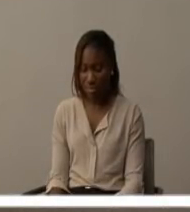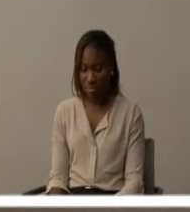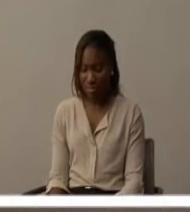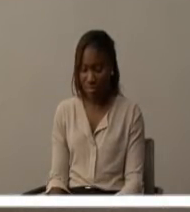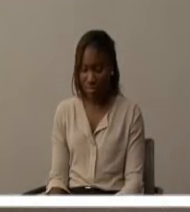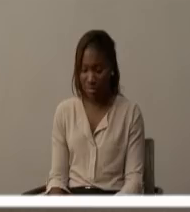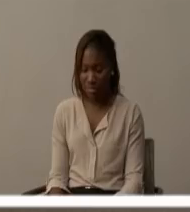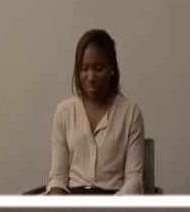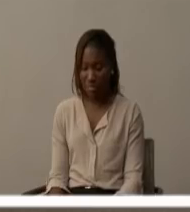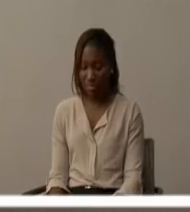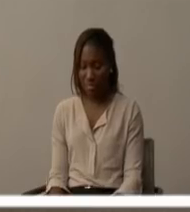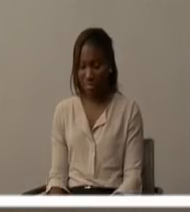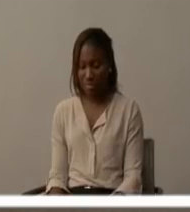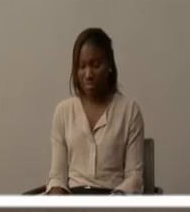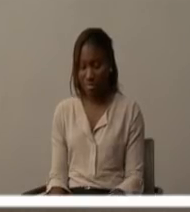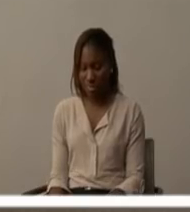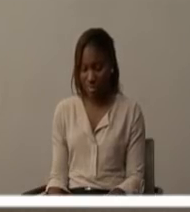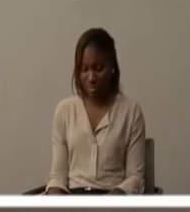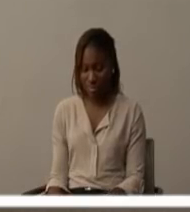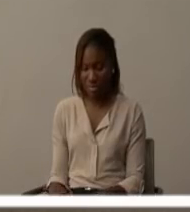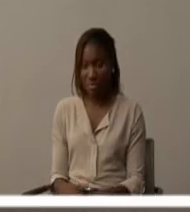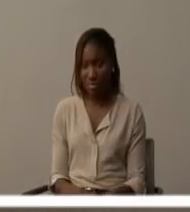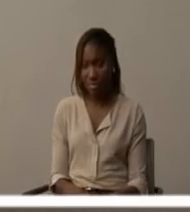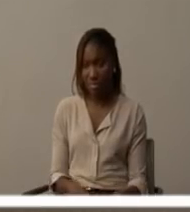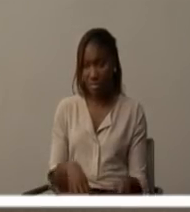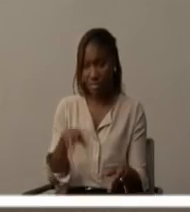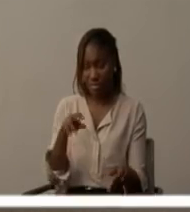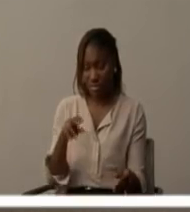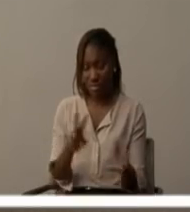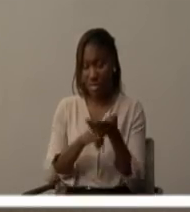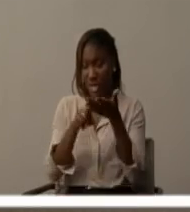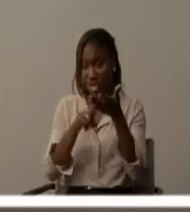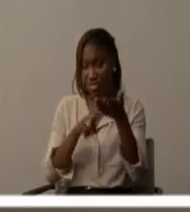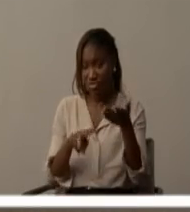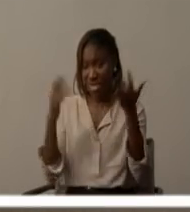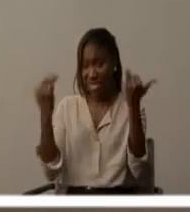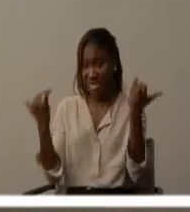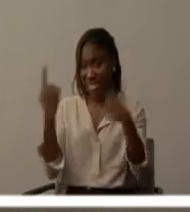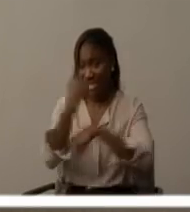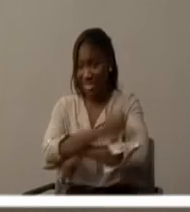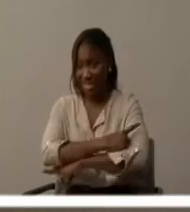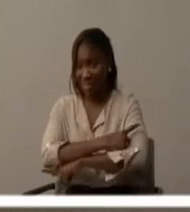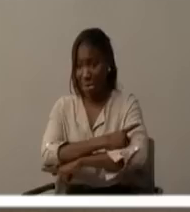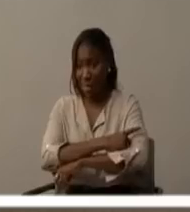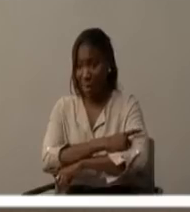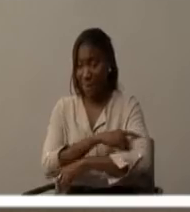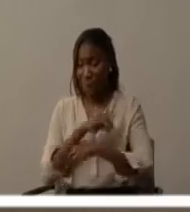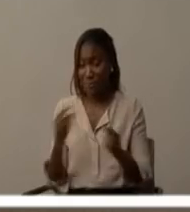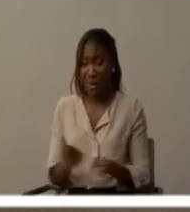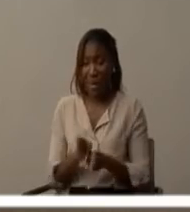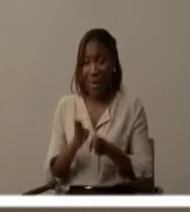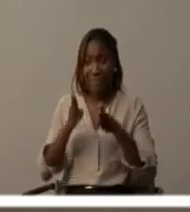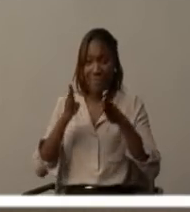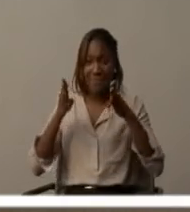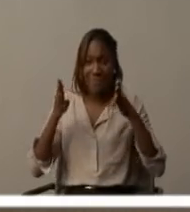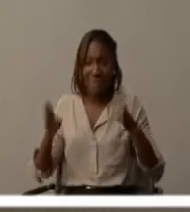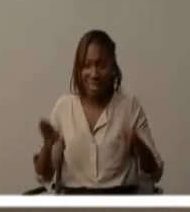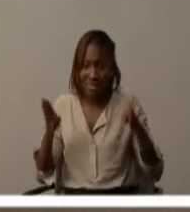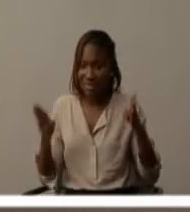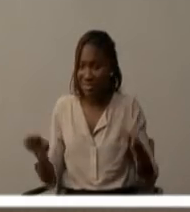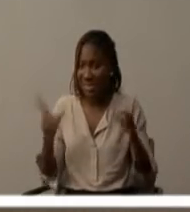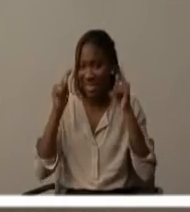Our reading today is another very, very big text. Huge, layered with meaning in every